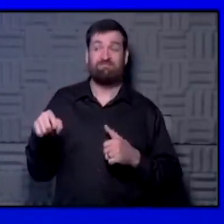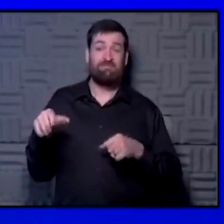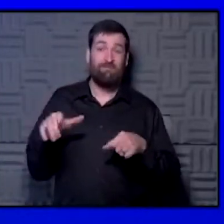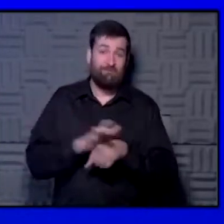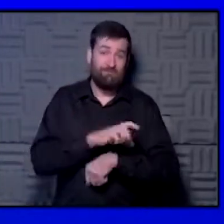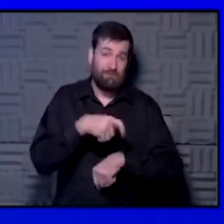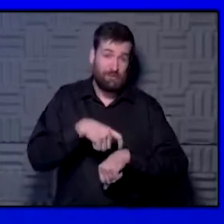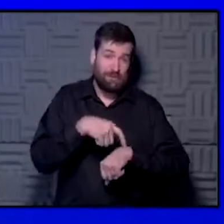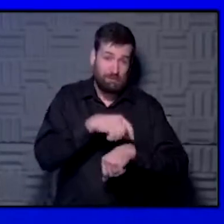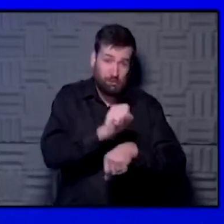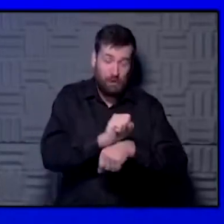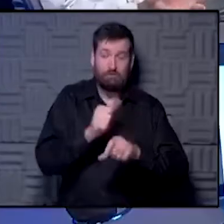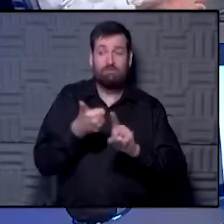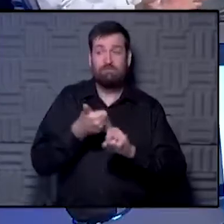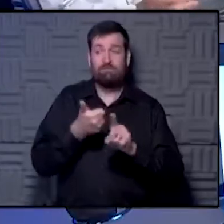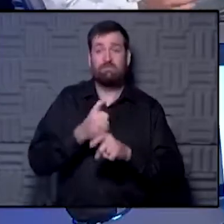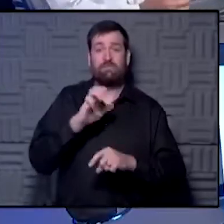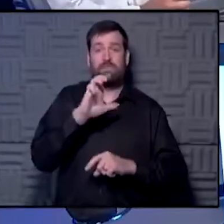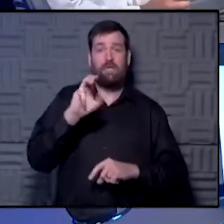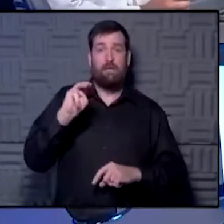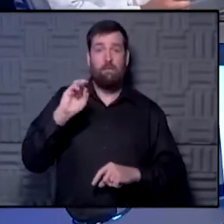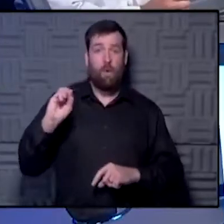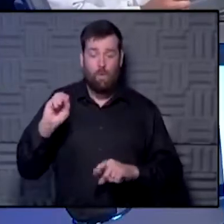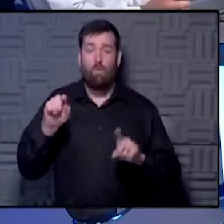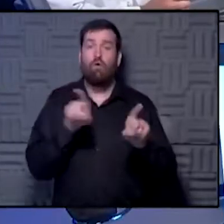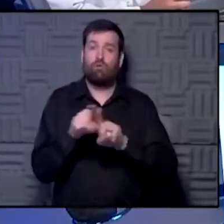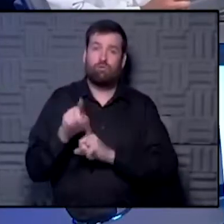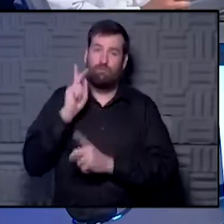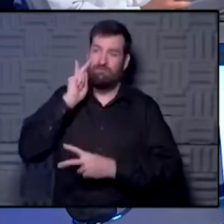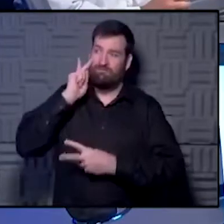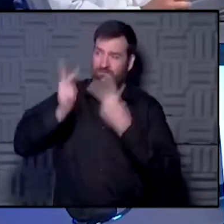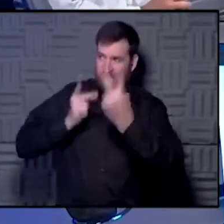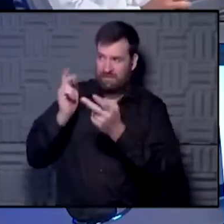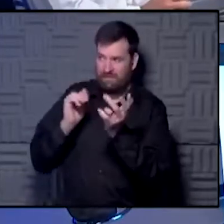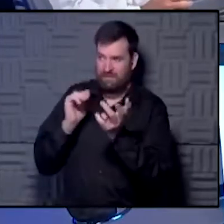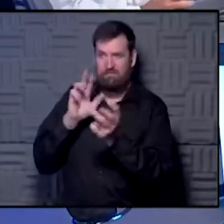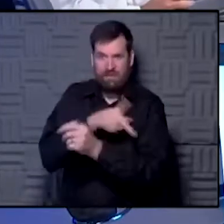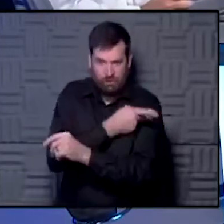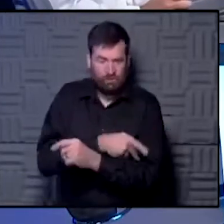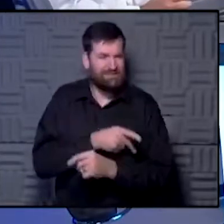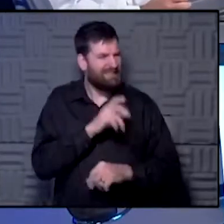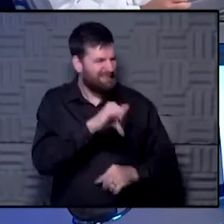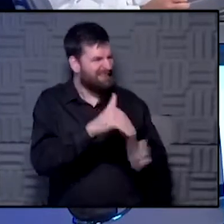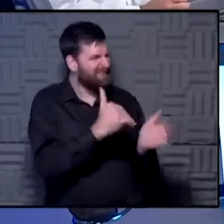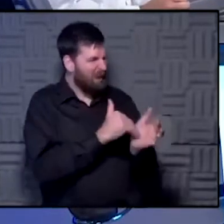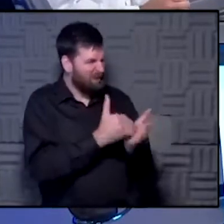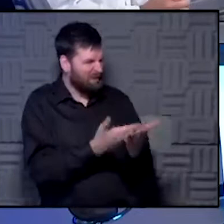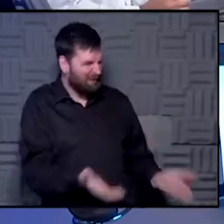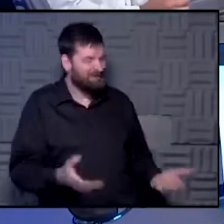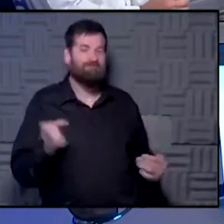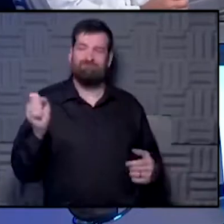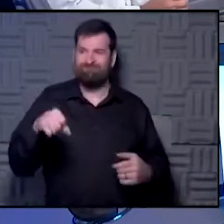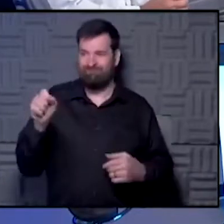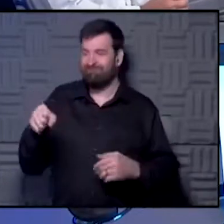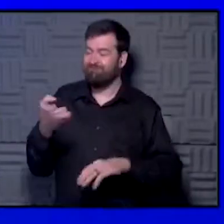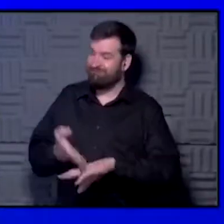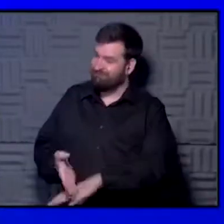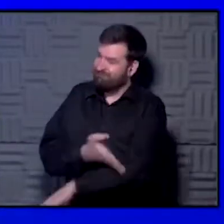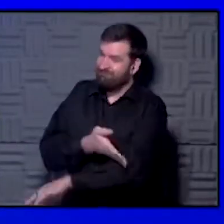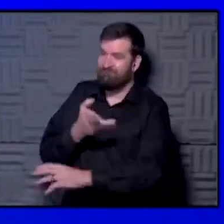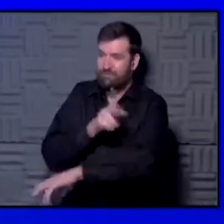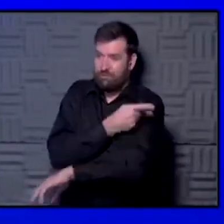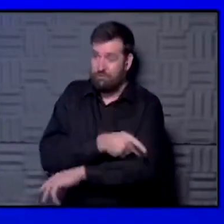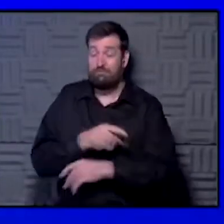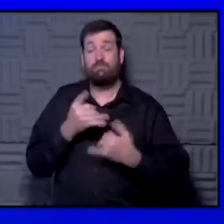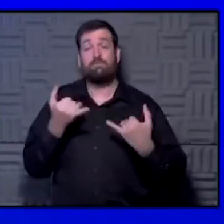full-time job as CMO and also seeing patients, so sometimes that gets pretty hectic. That doctor thing, it really does. Making patients better.